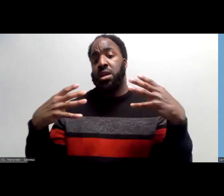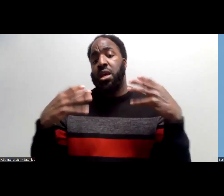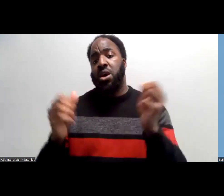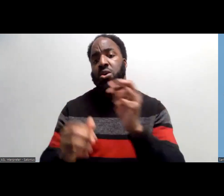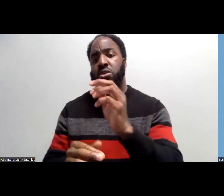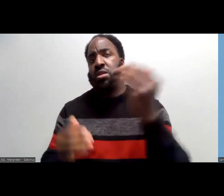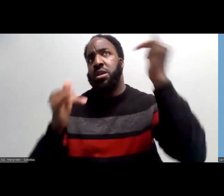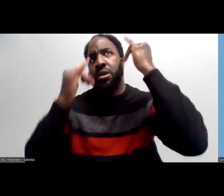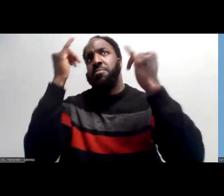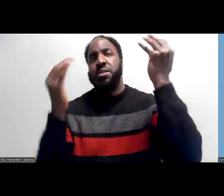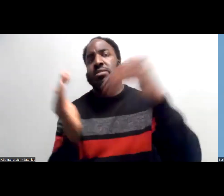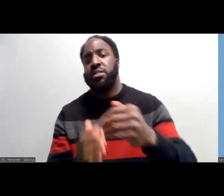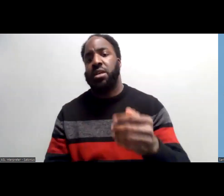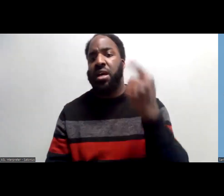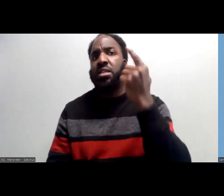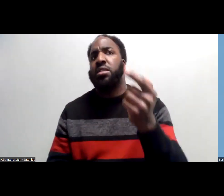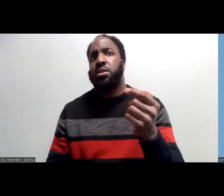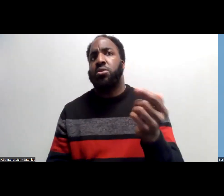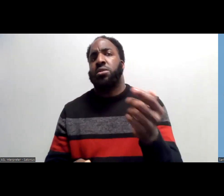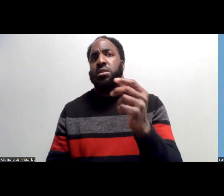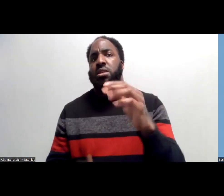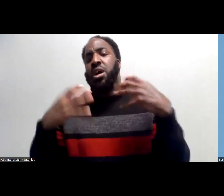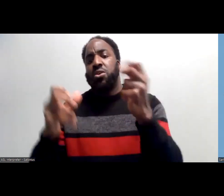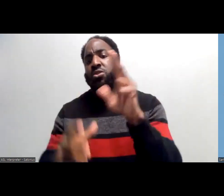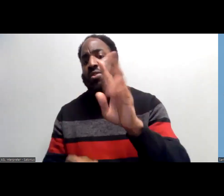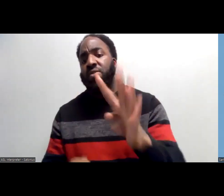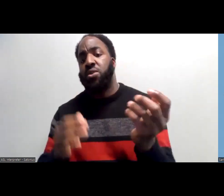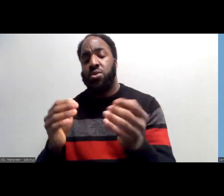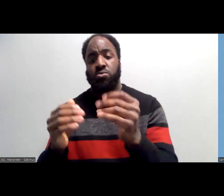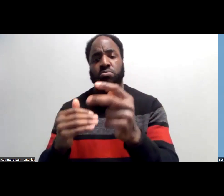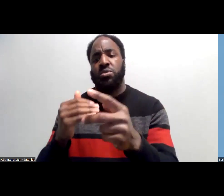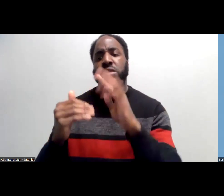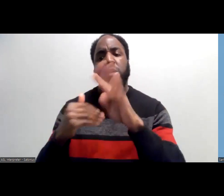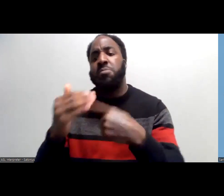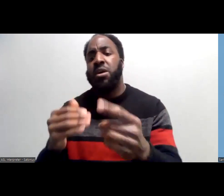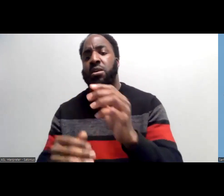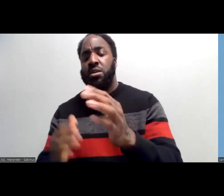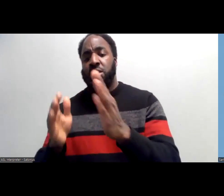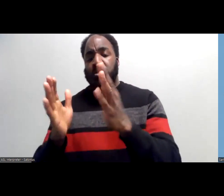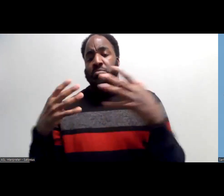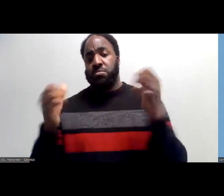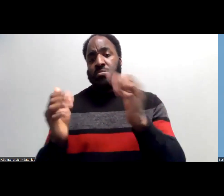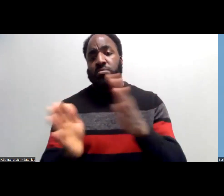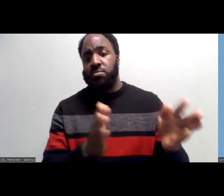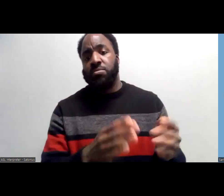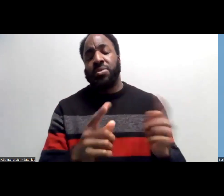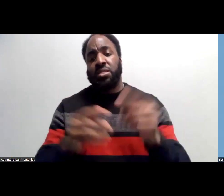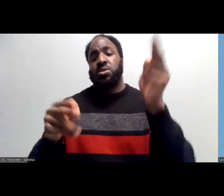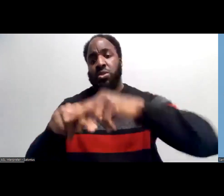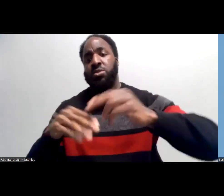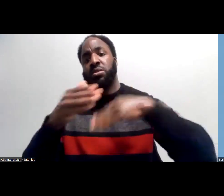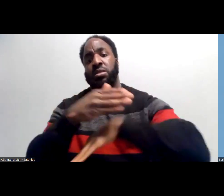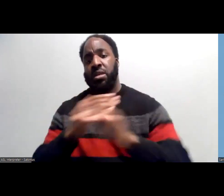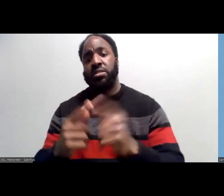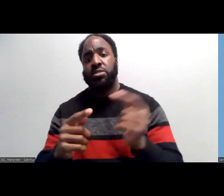it's initiative 34, which is about the planning and developing innovative models to increase access to long-term services